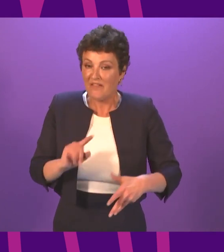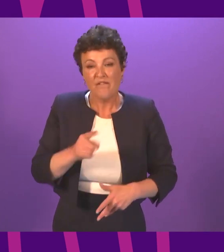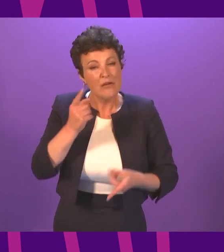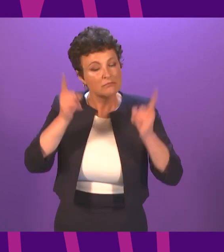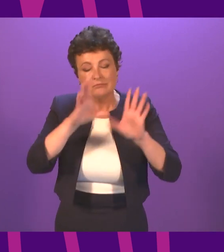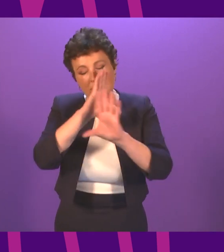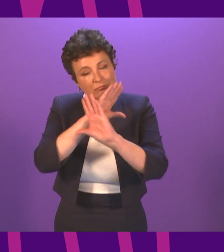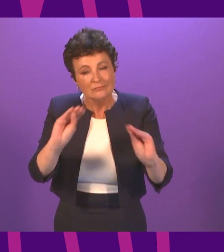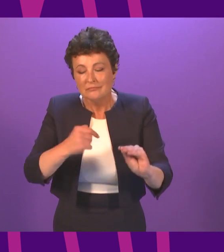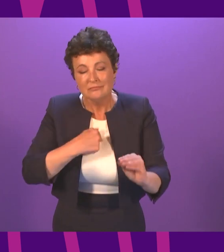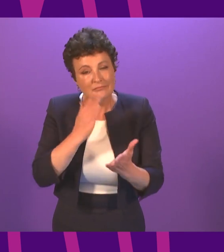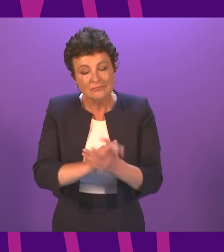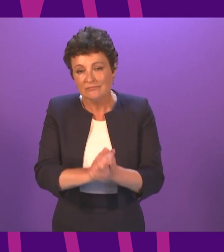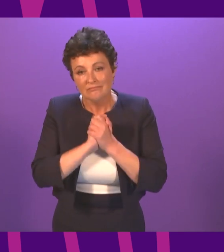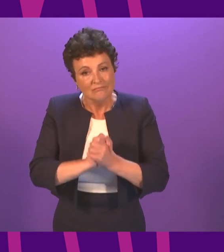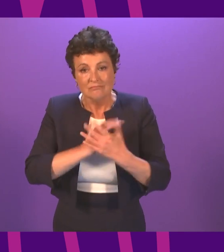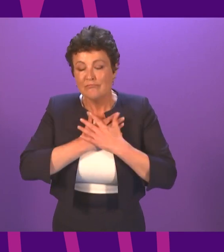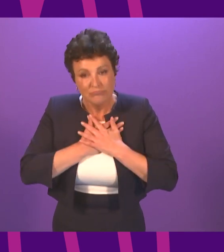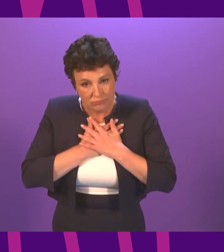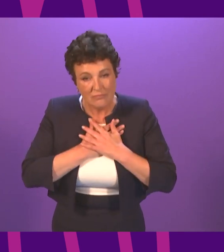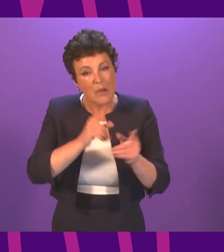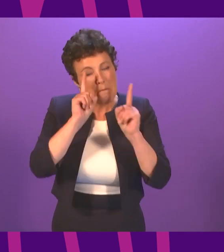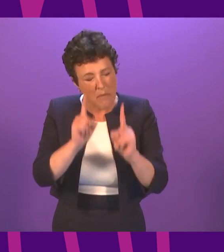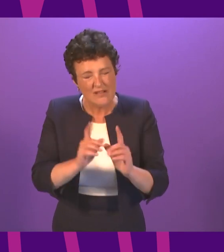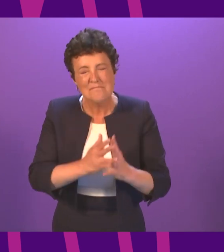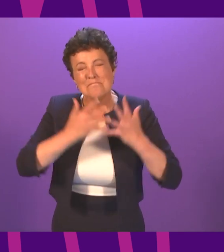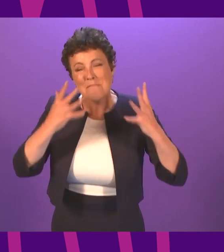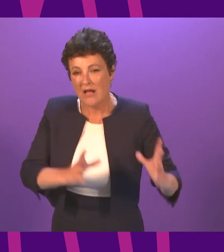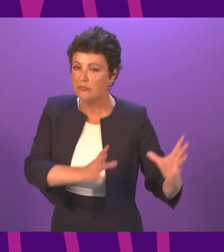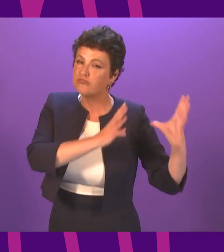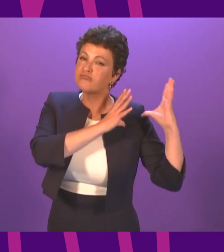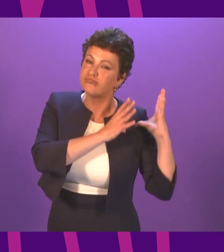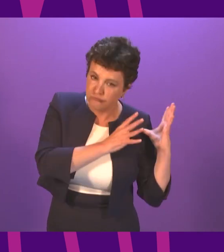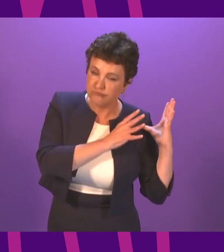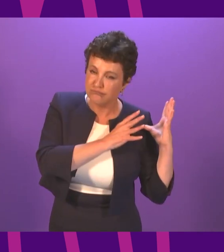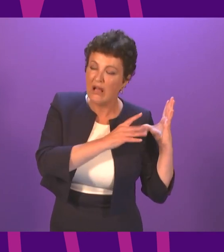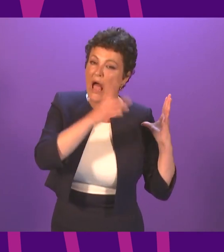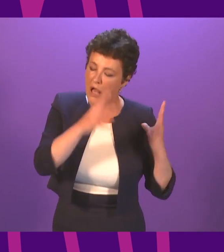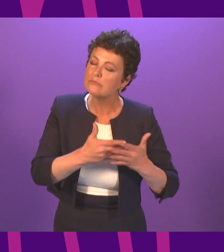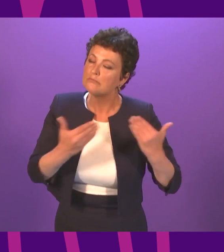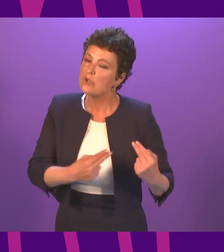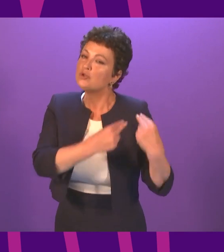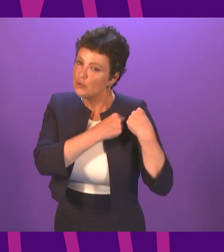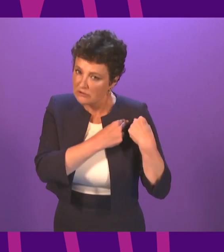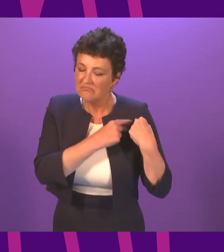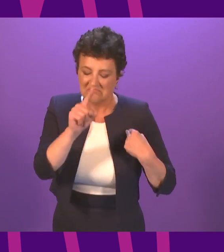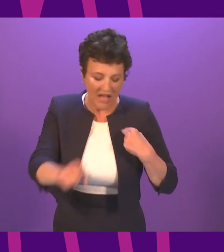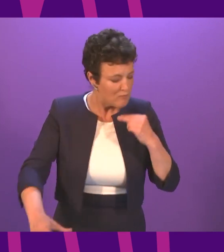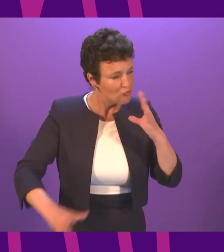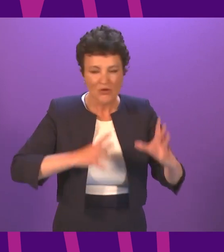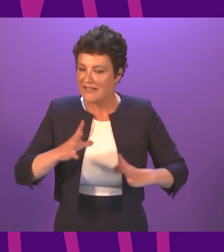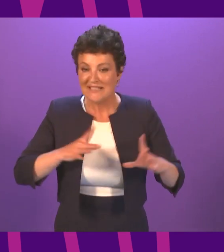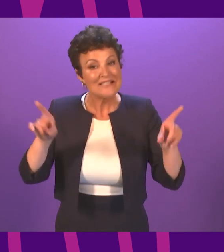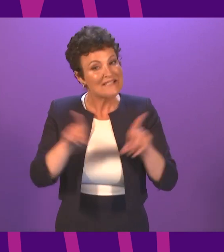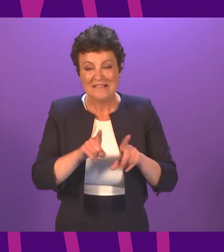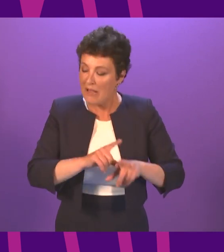an immense privilege, but it is also an enormous responsibility and an enormous duty. And I am ready, with the